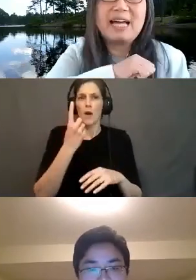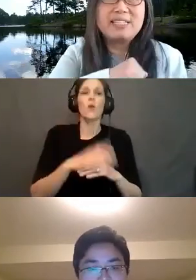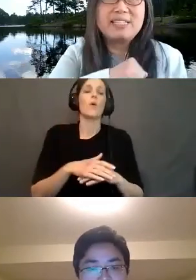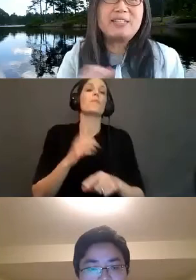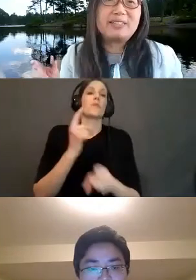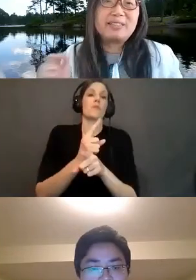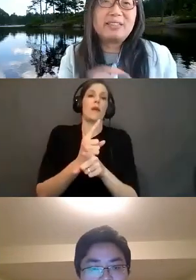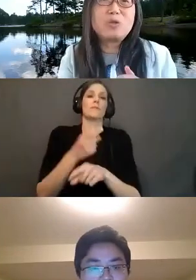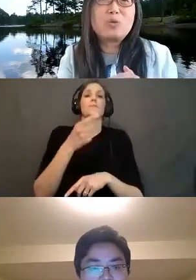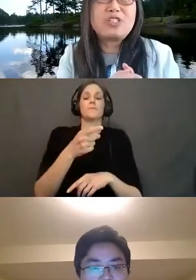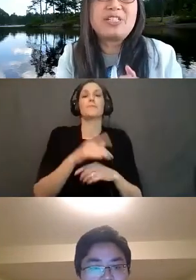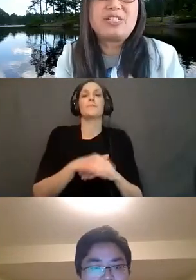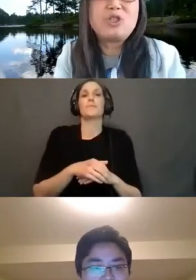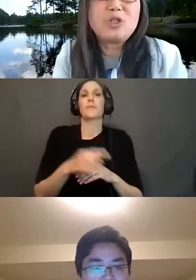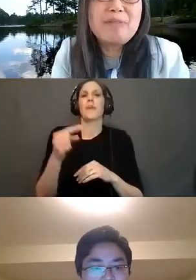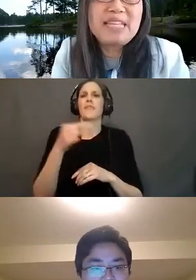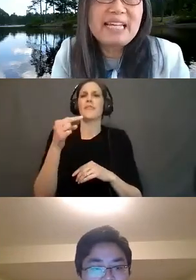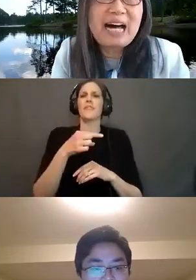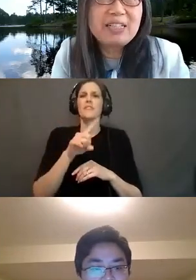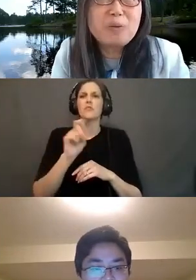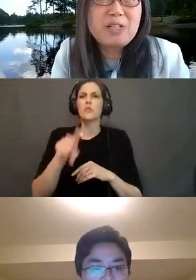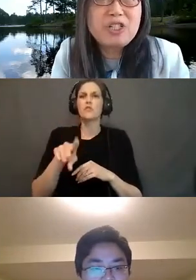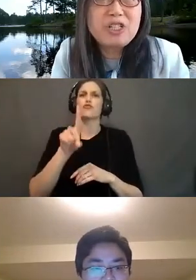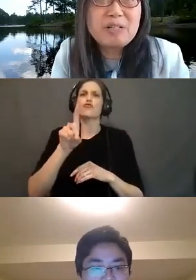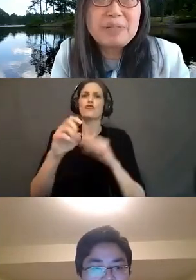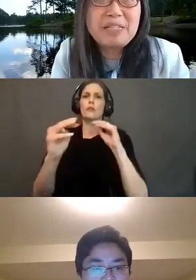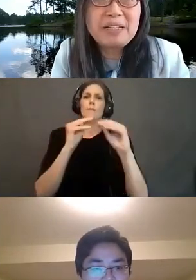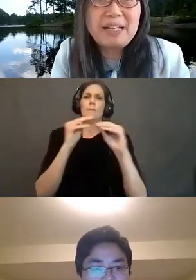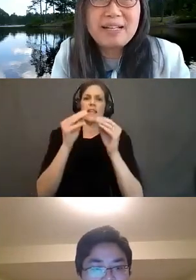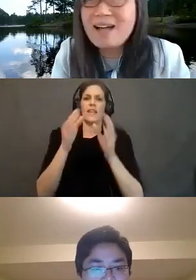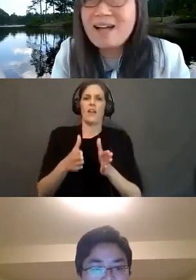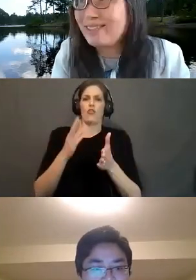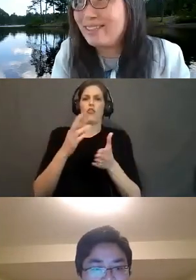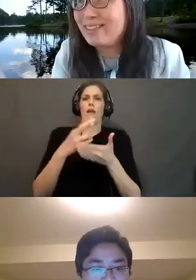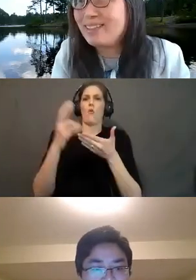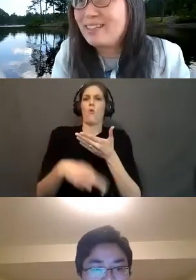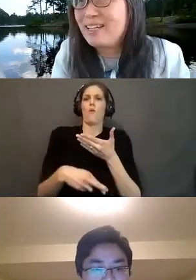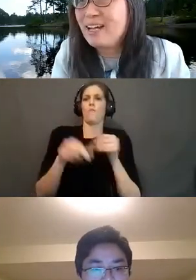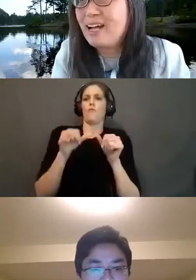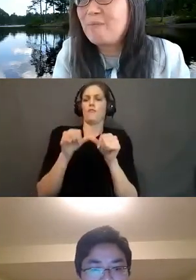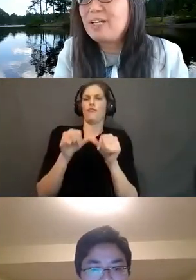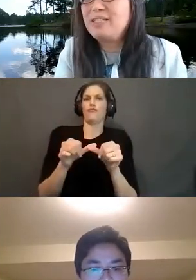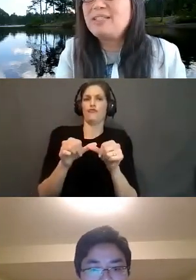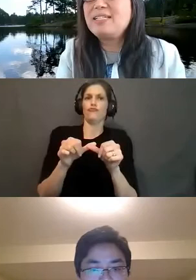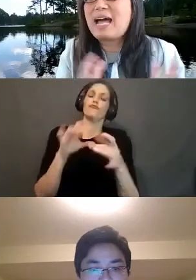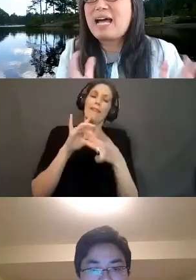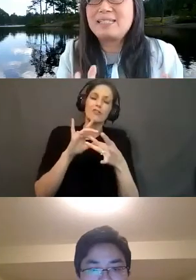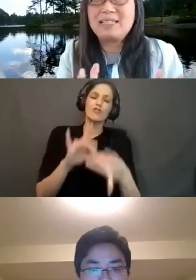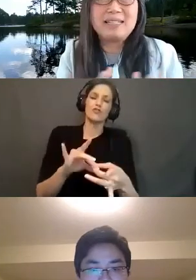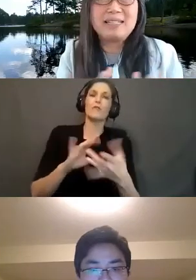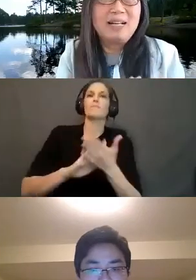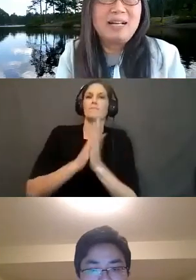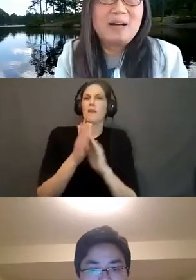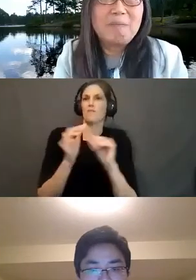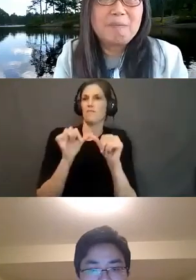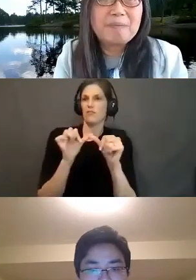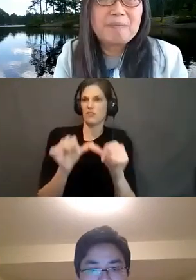right, yeah. So this question is, should the mediated outcome relationship be constant? This is